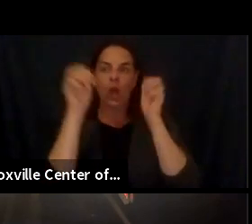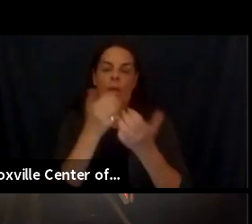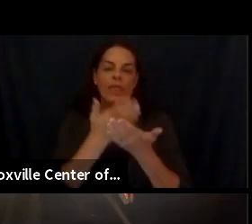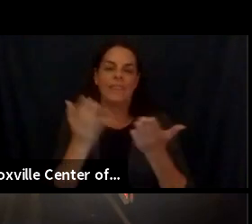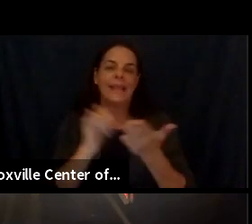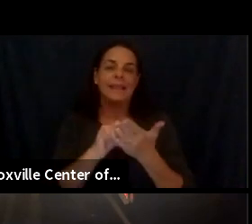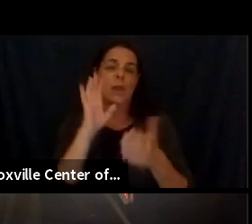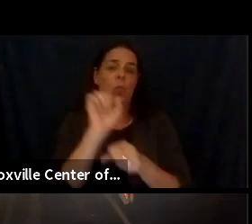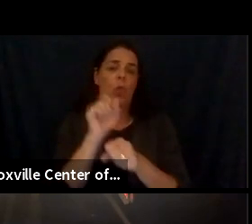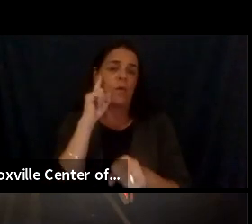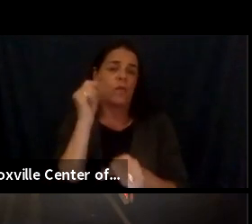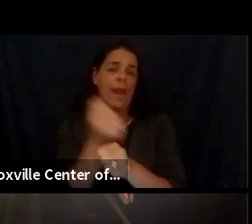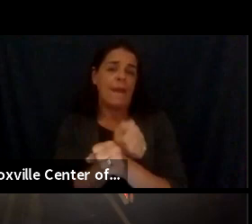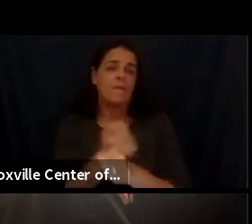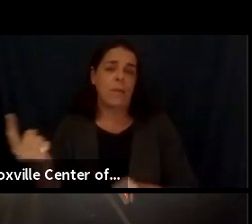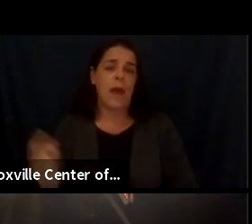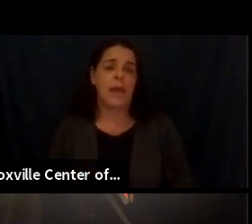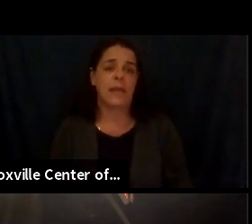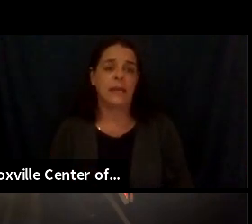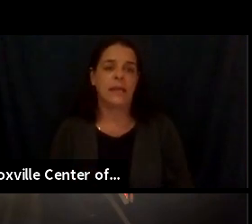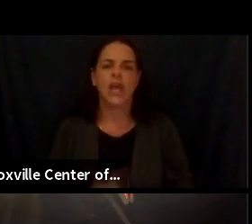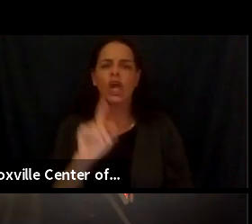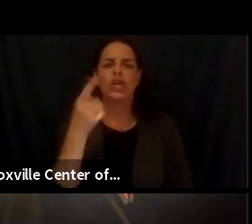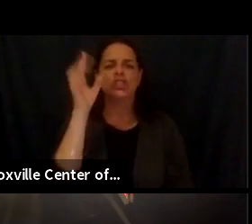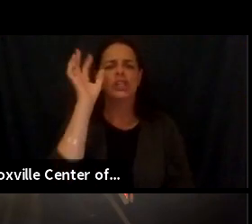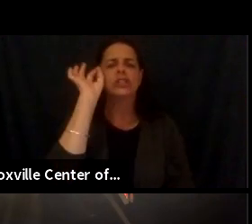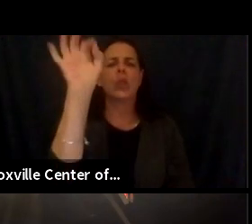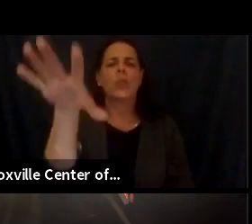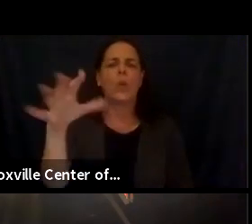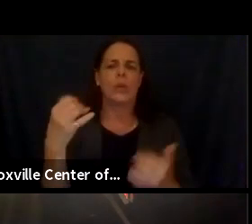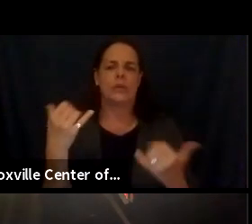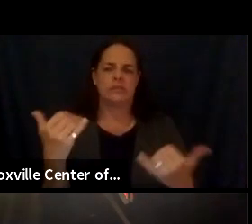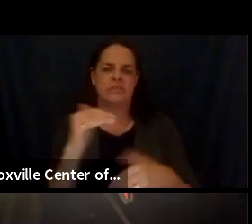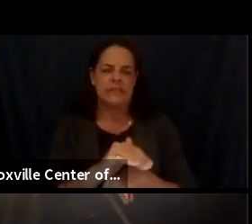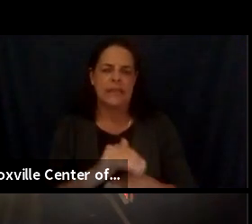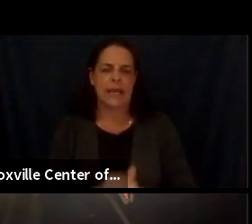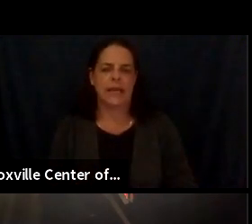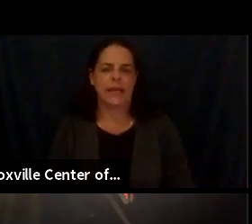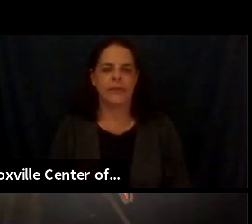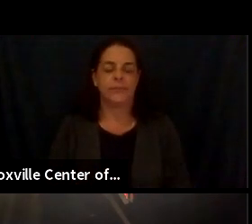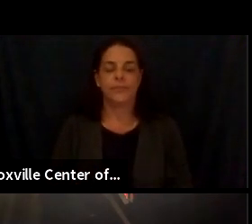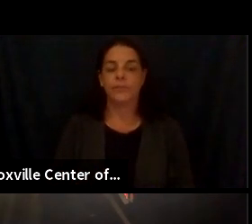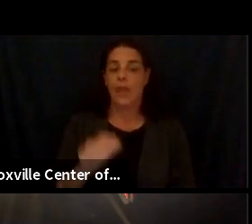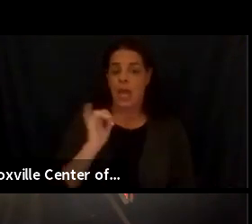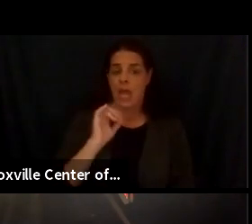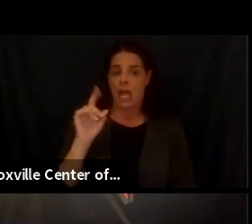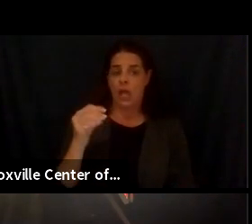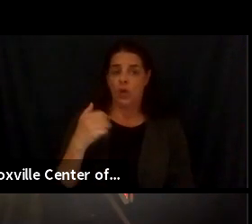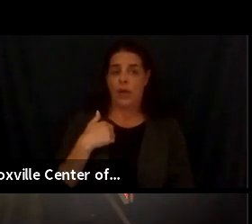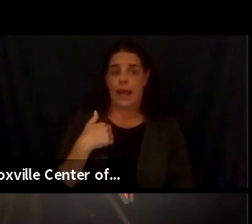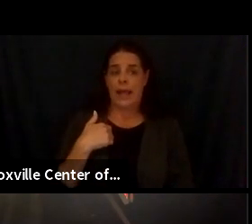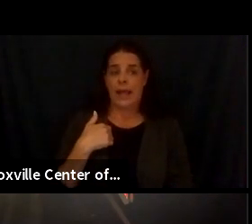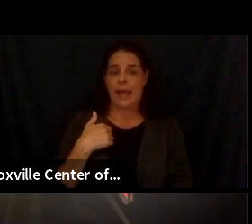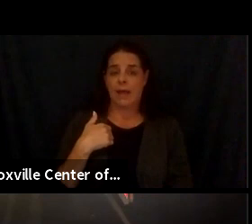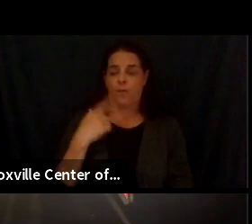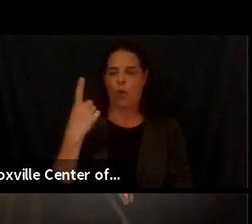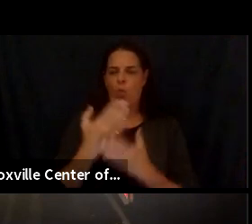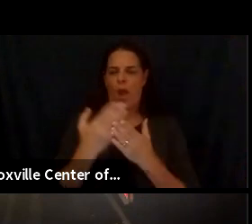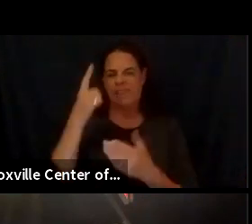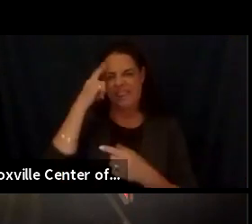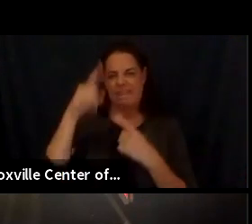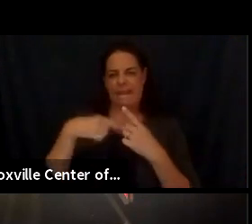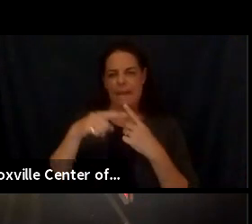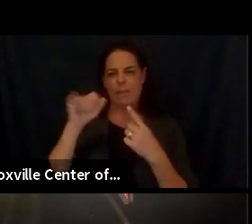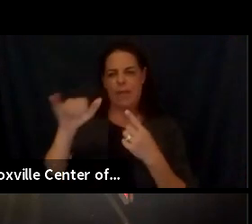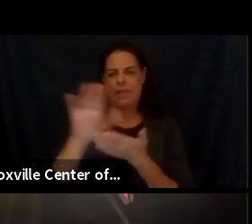everybody. But just food for thought tonight. And I do have just thinking about the document that Dr.